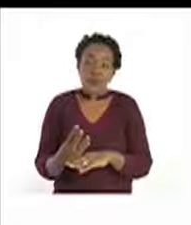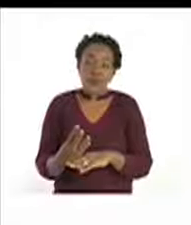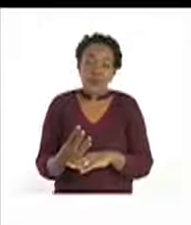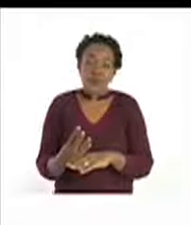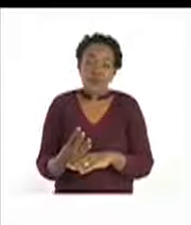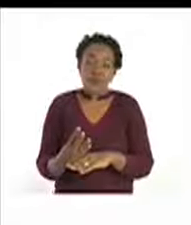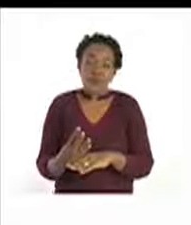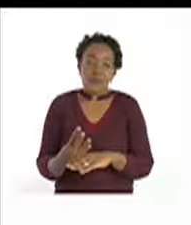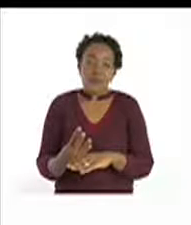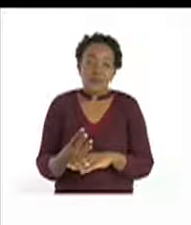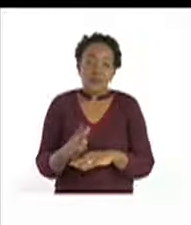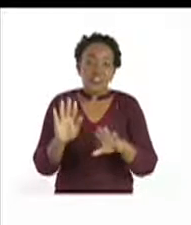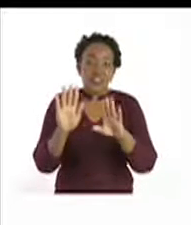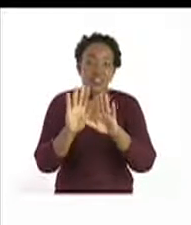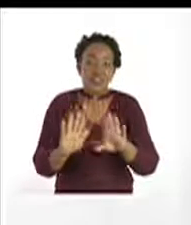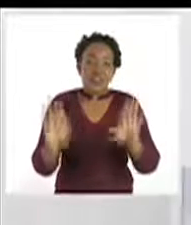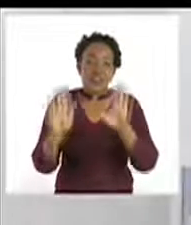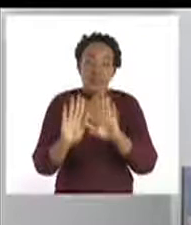here.